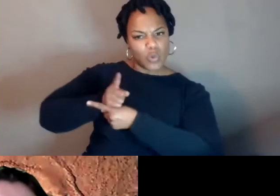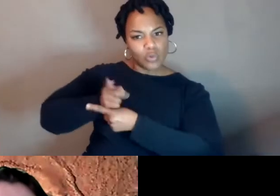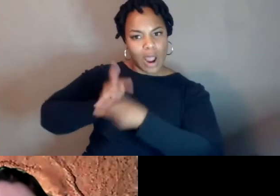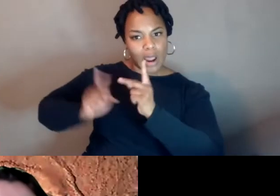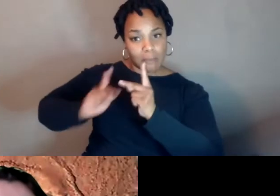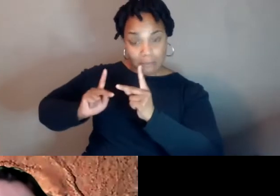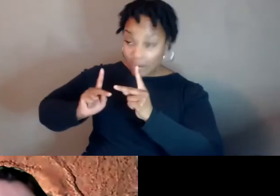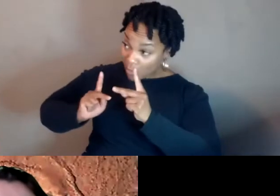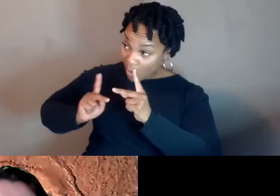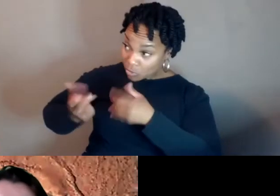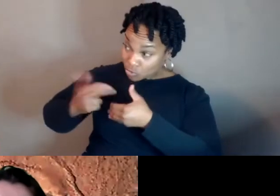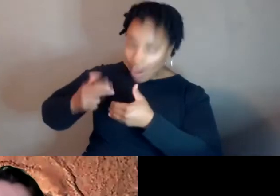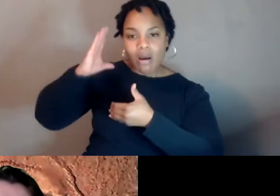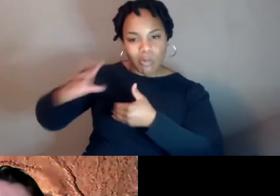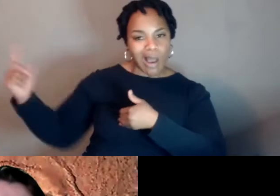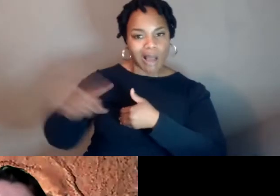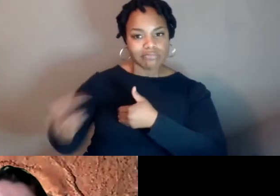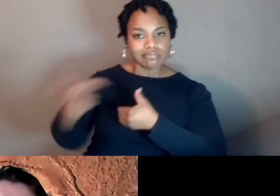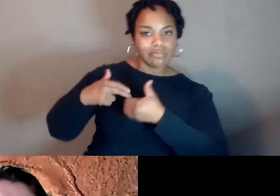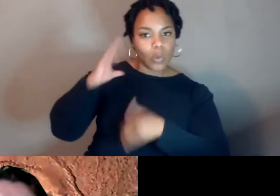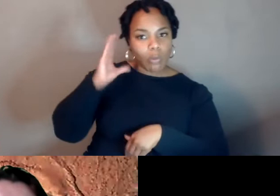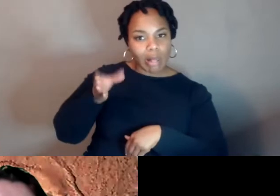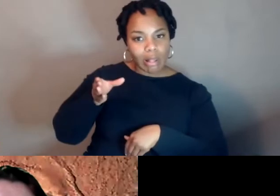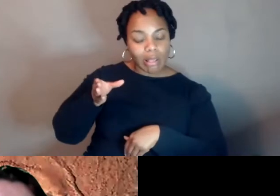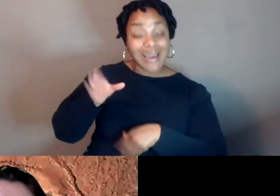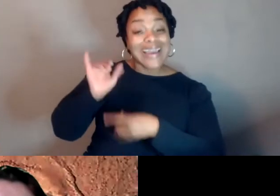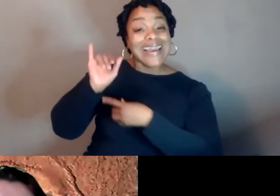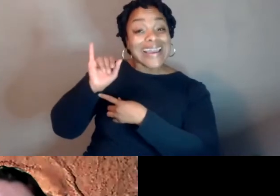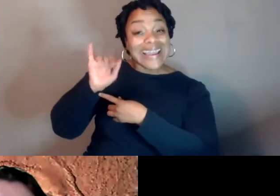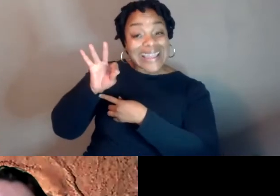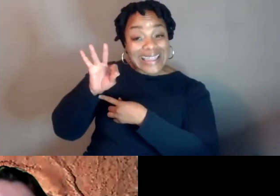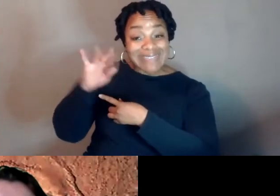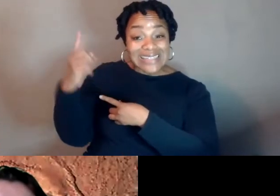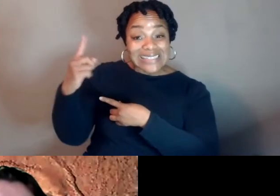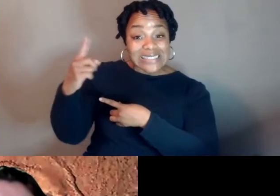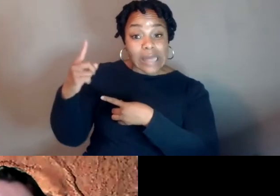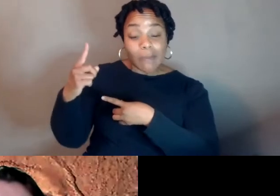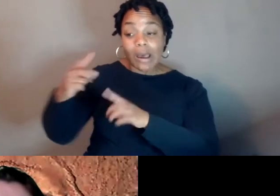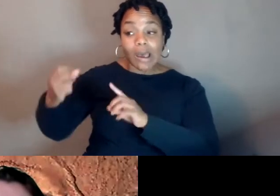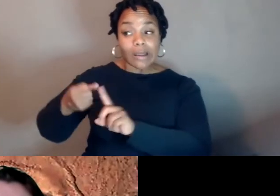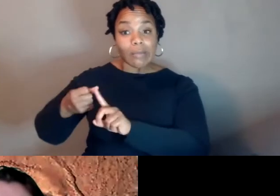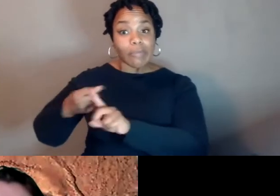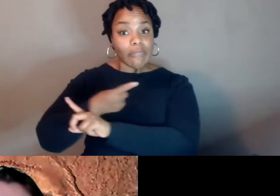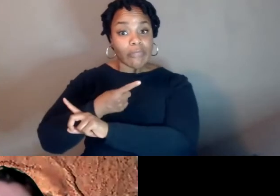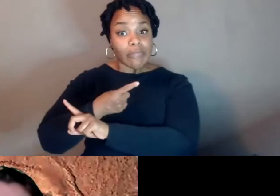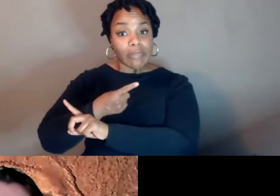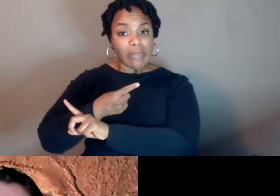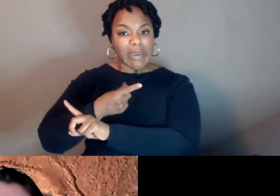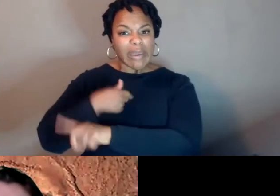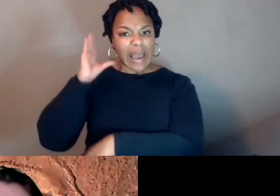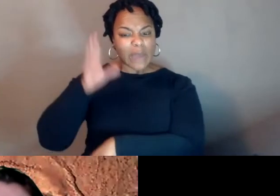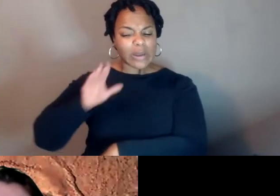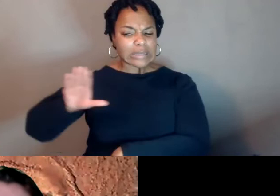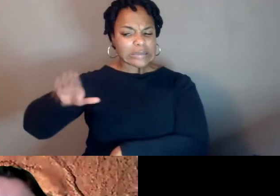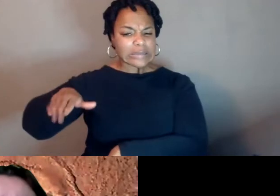if anybody gets out of line, you might call them to the side and say, "Hey, that's not the direction